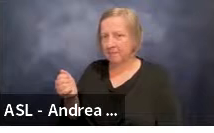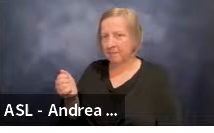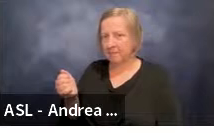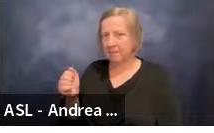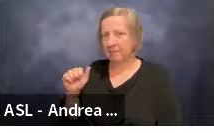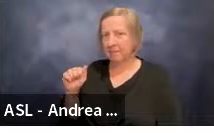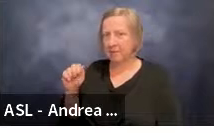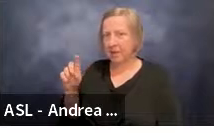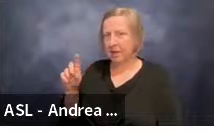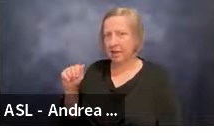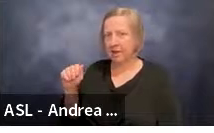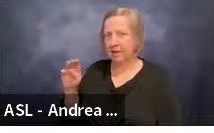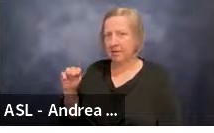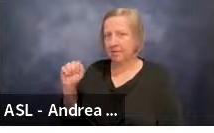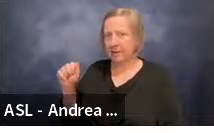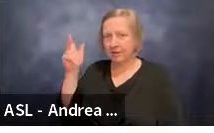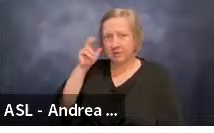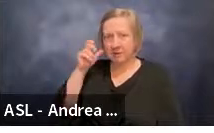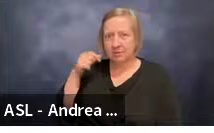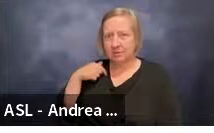Adam, can you hear me?